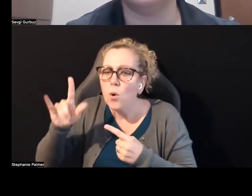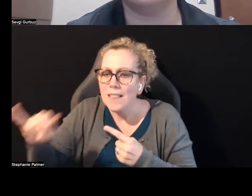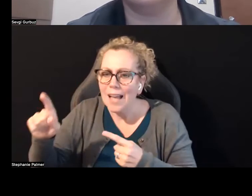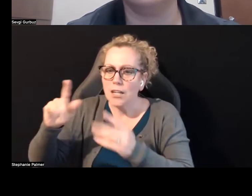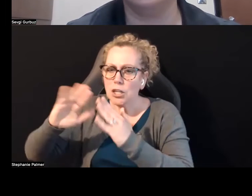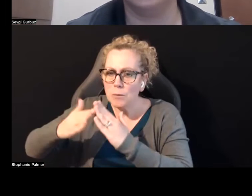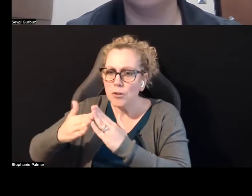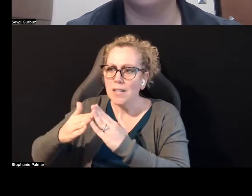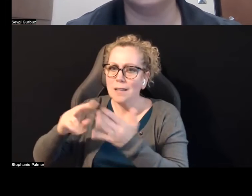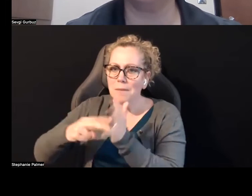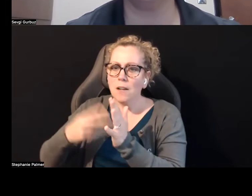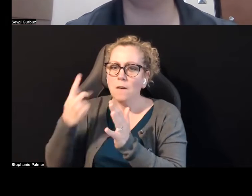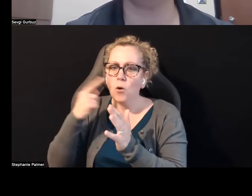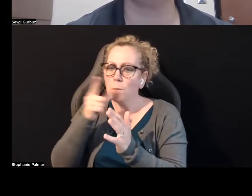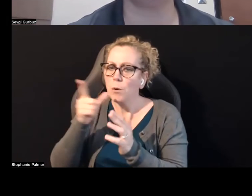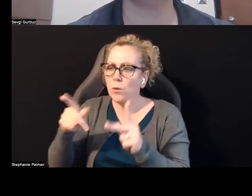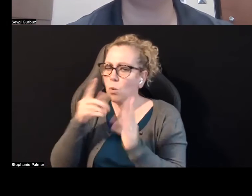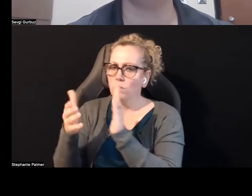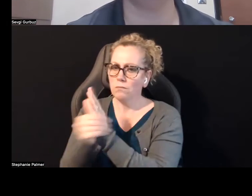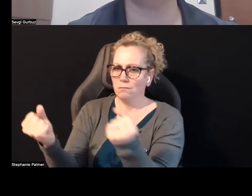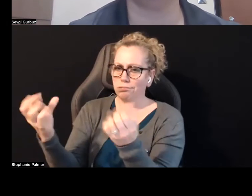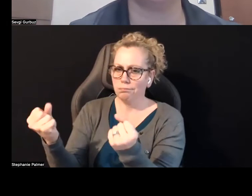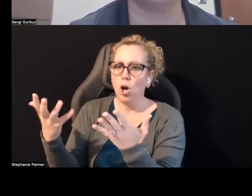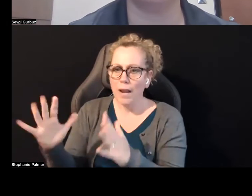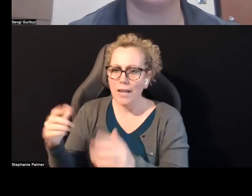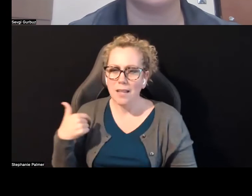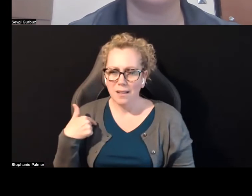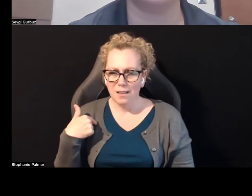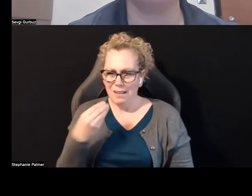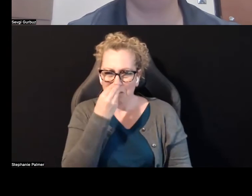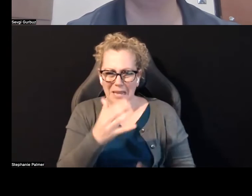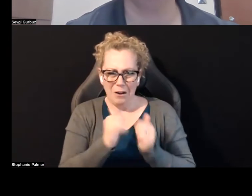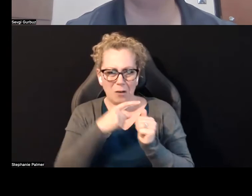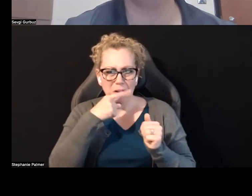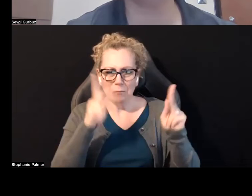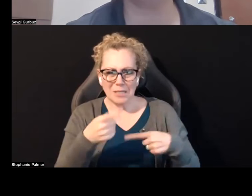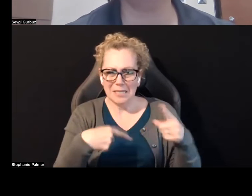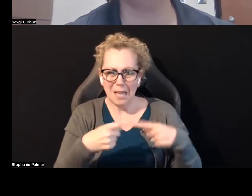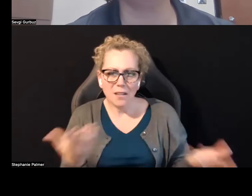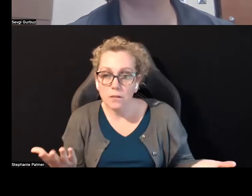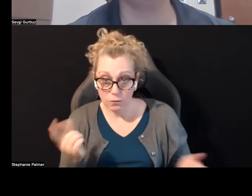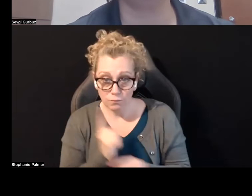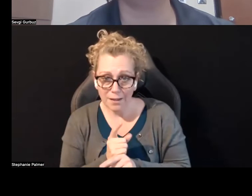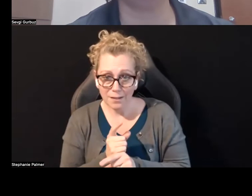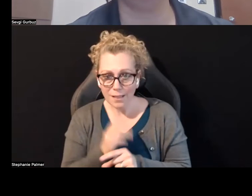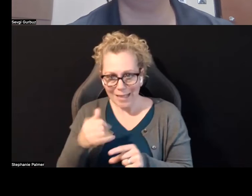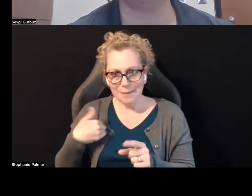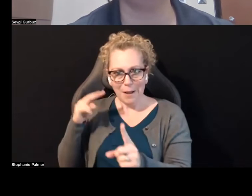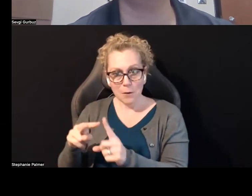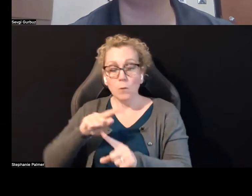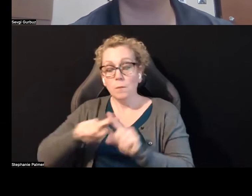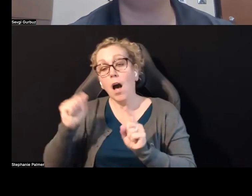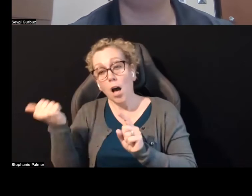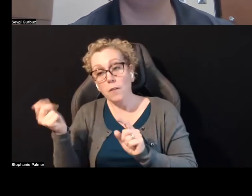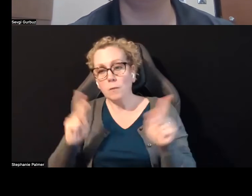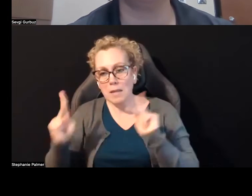fluent signer. Why should I care about how an imitation signer signs? But I've also had those who have said to me, and I